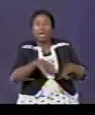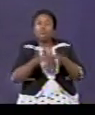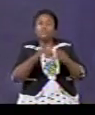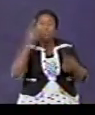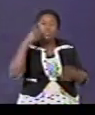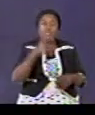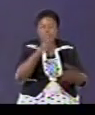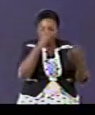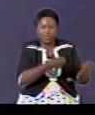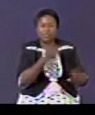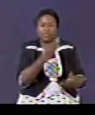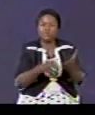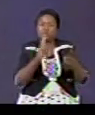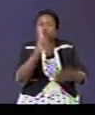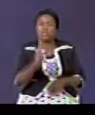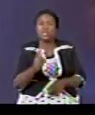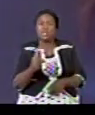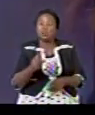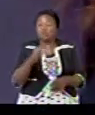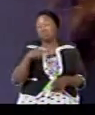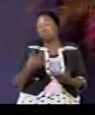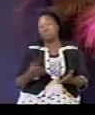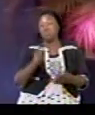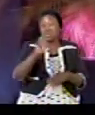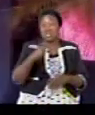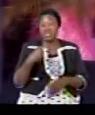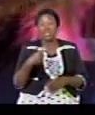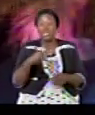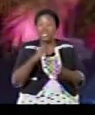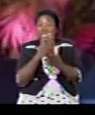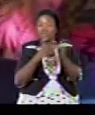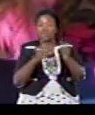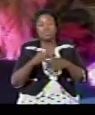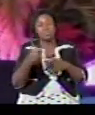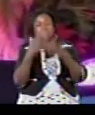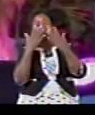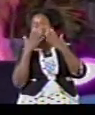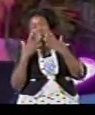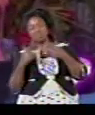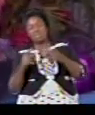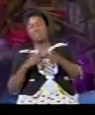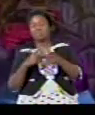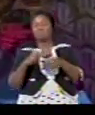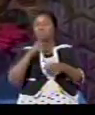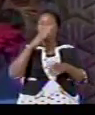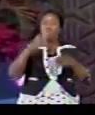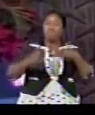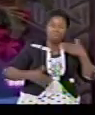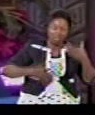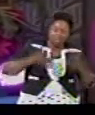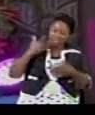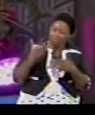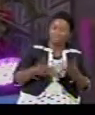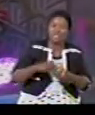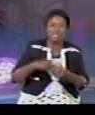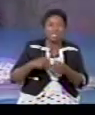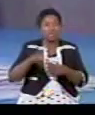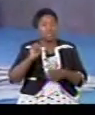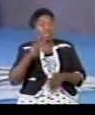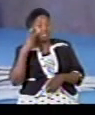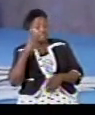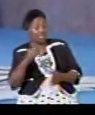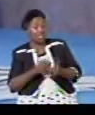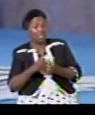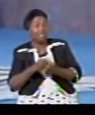of somebody? Well, you can tell if somebody is sad and gloomy and sorrowful. You can see